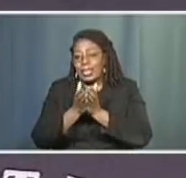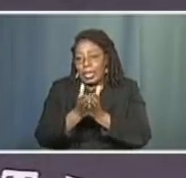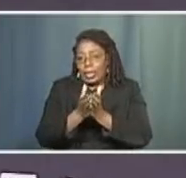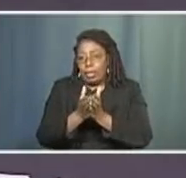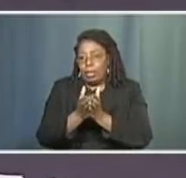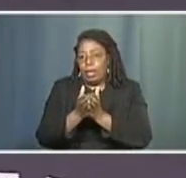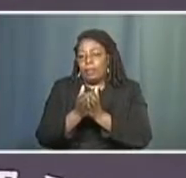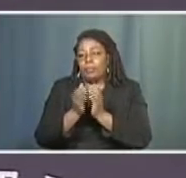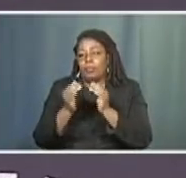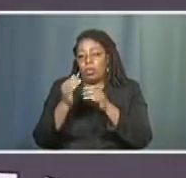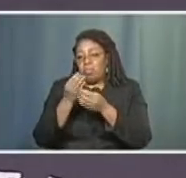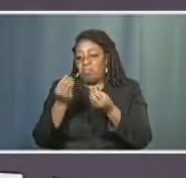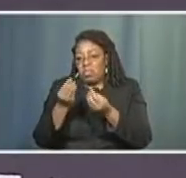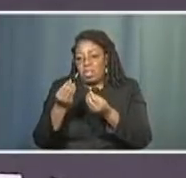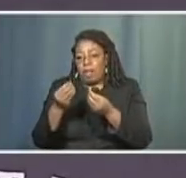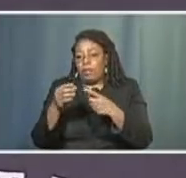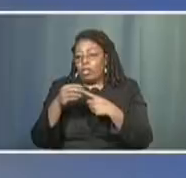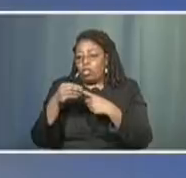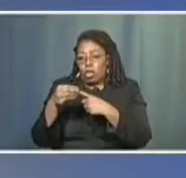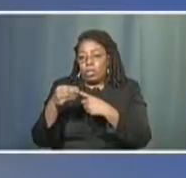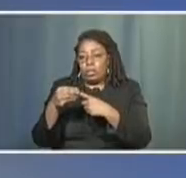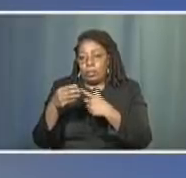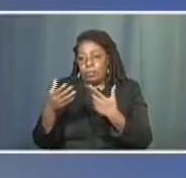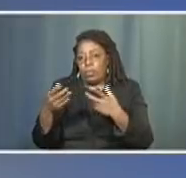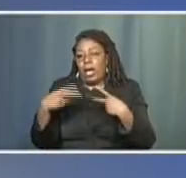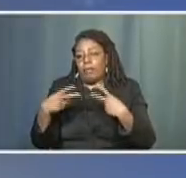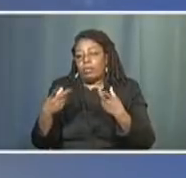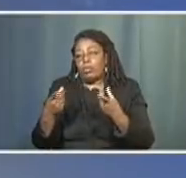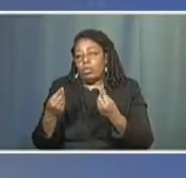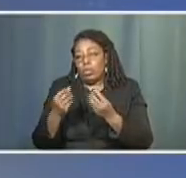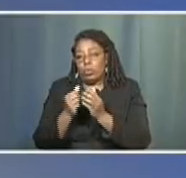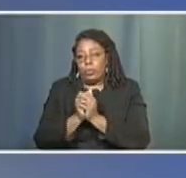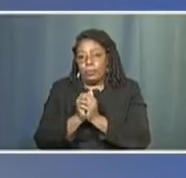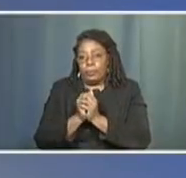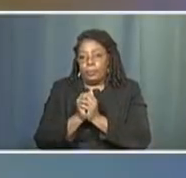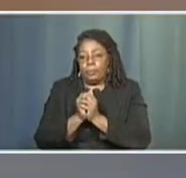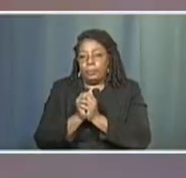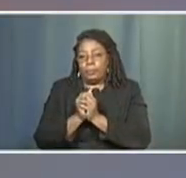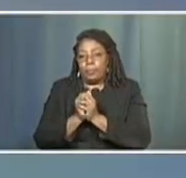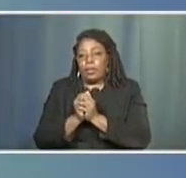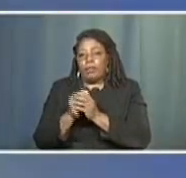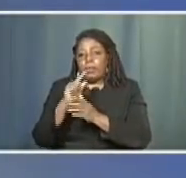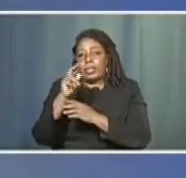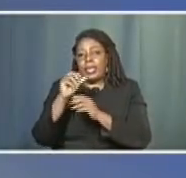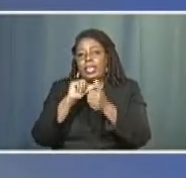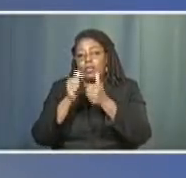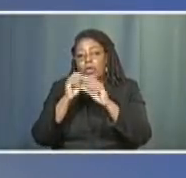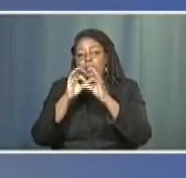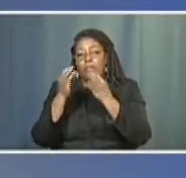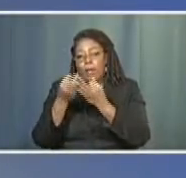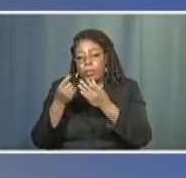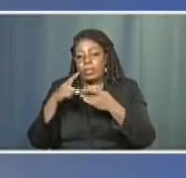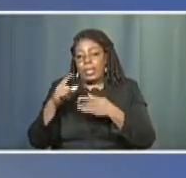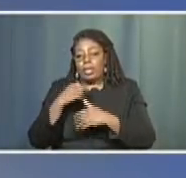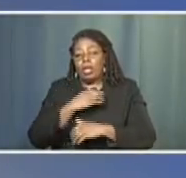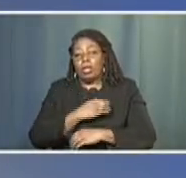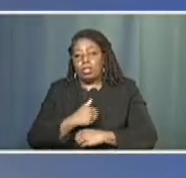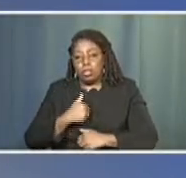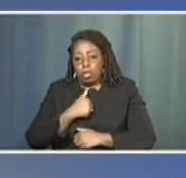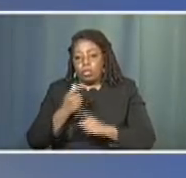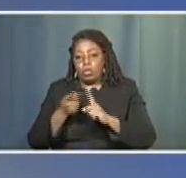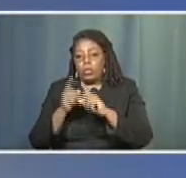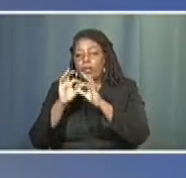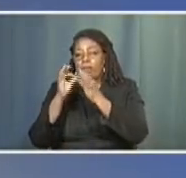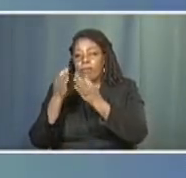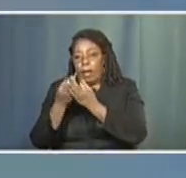we don't have a choice in the matter. Now we have to push it. On behalf of the ZNS Total Sports family, we would like to send condolences out to the